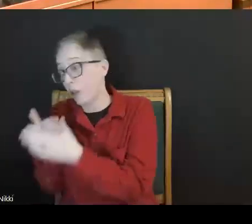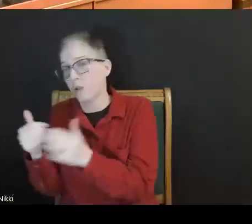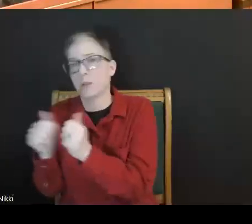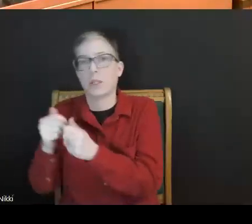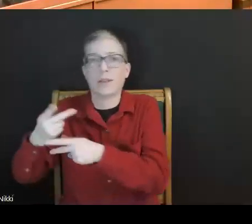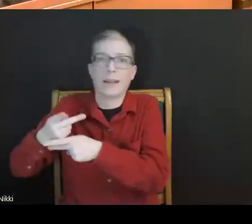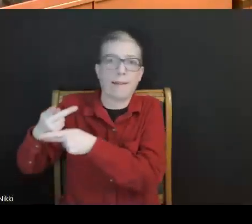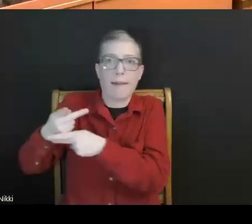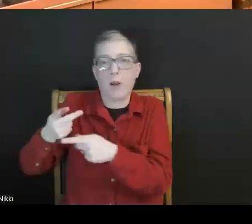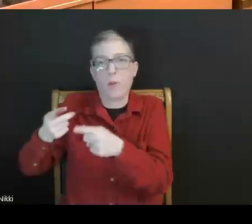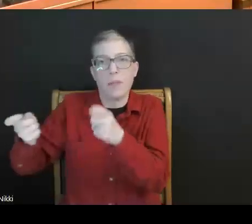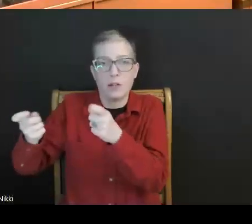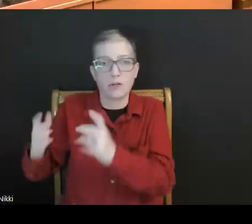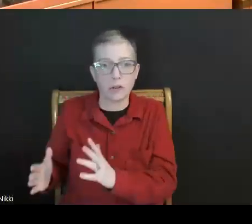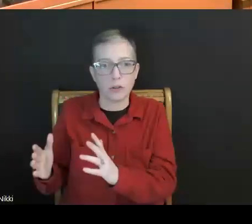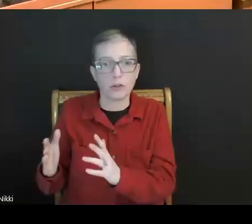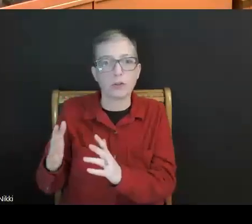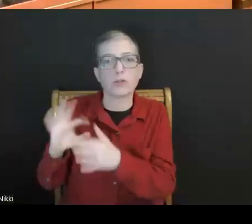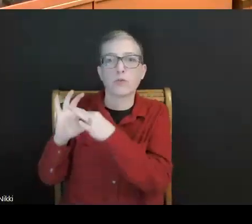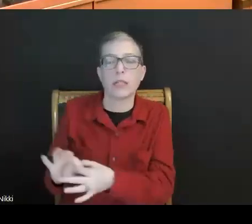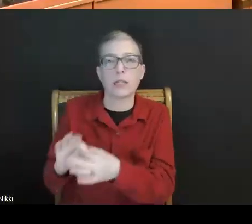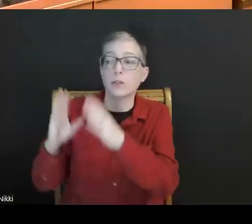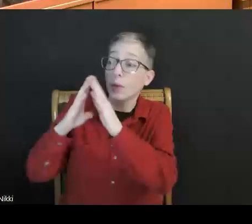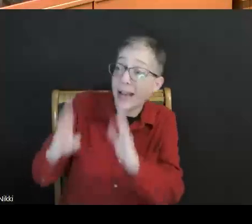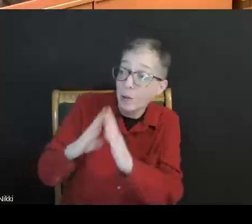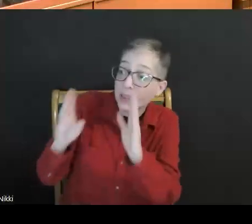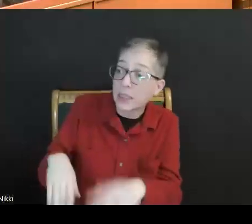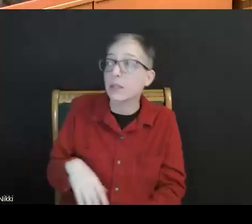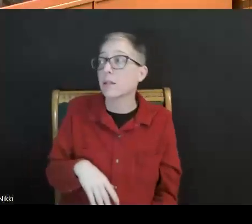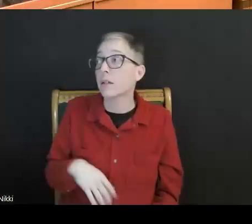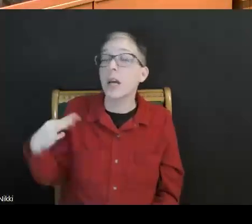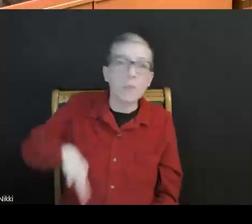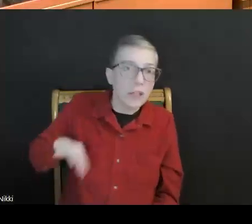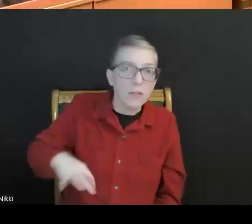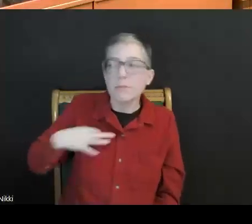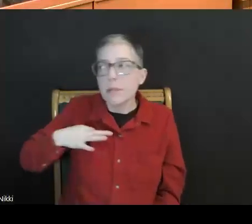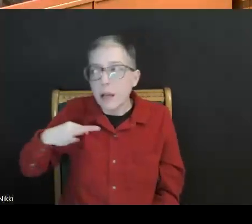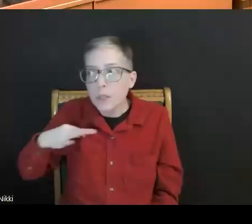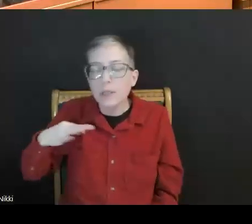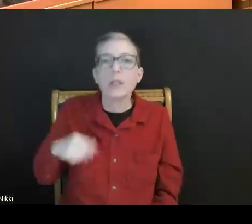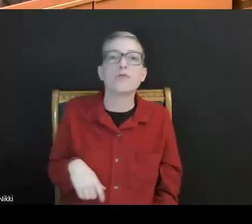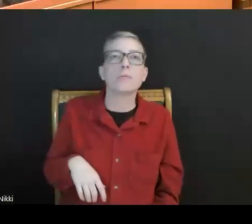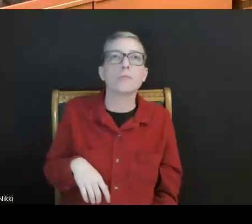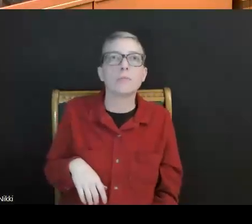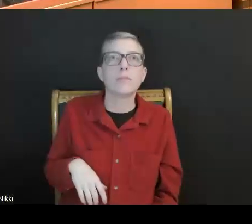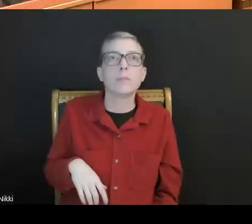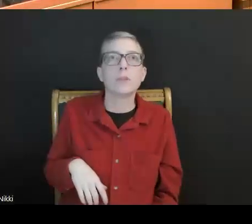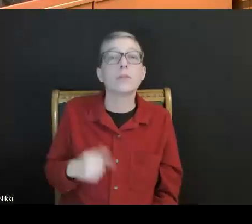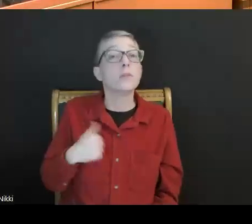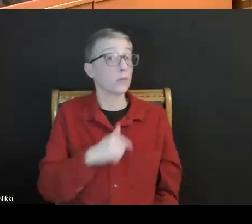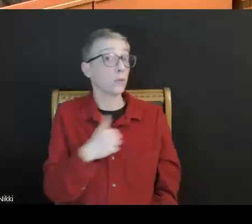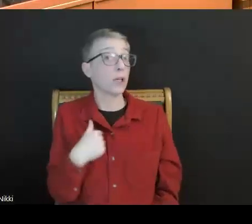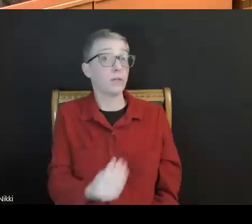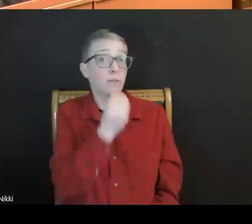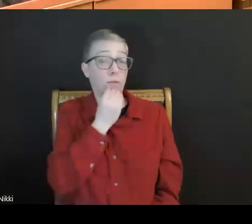issues of housing, applying for benefits. We have food pantry program